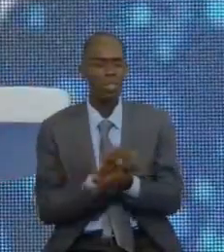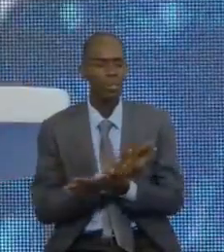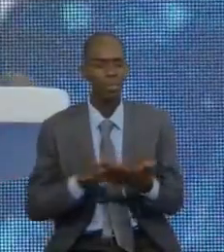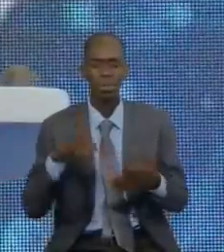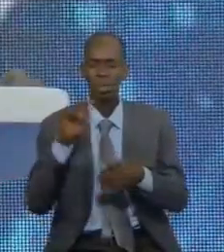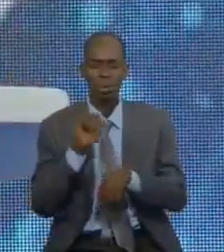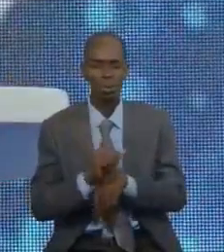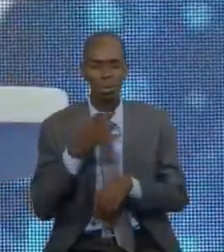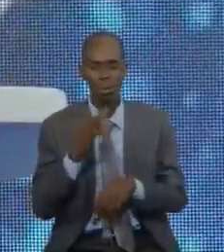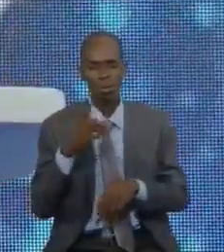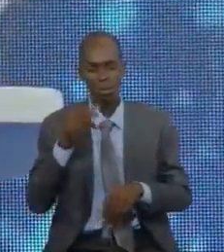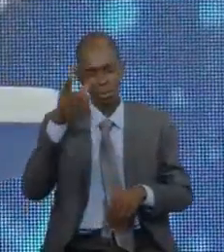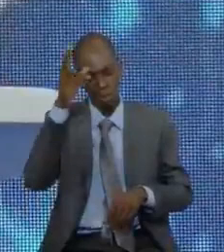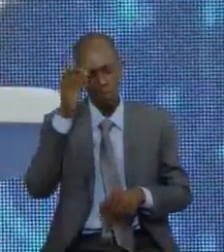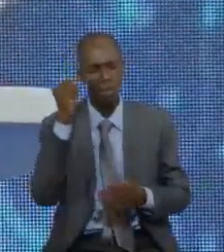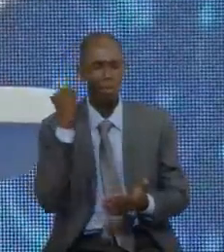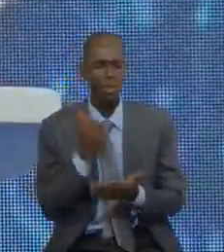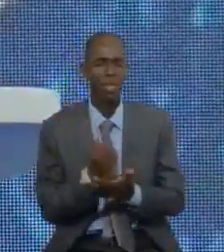works of the devil.